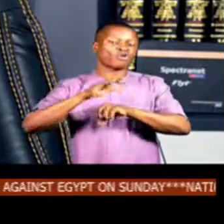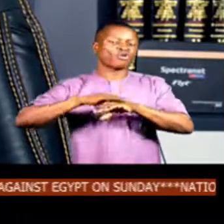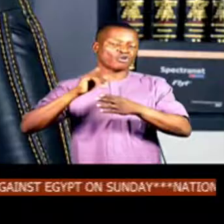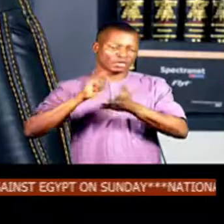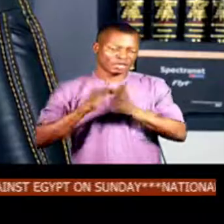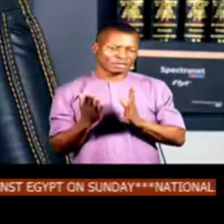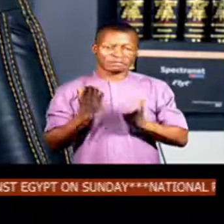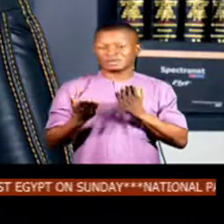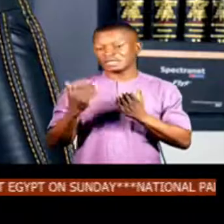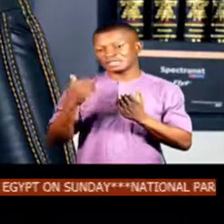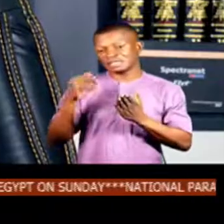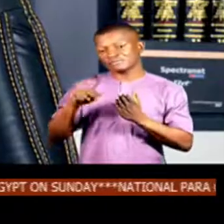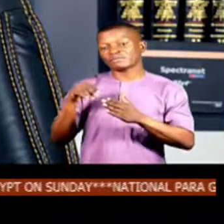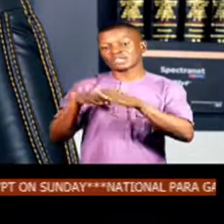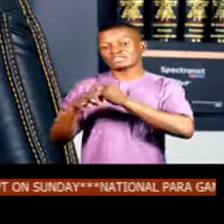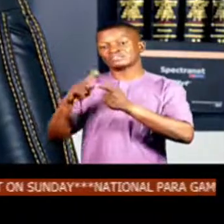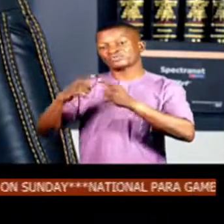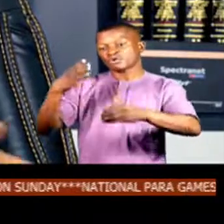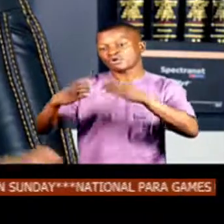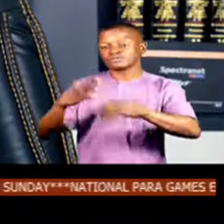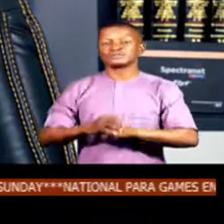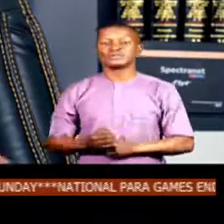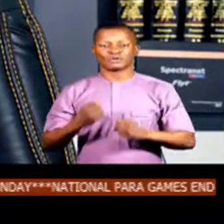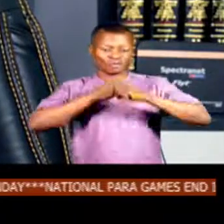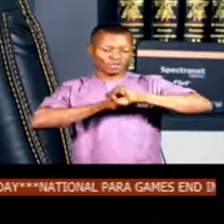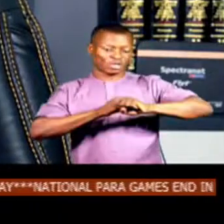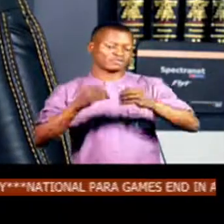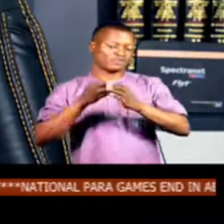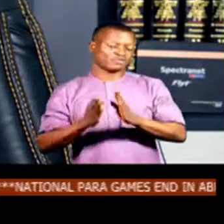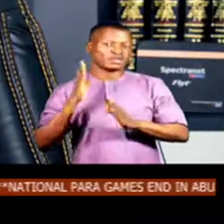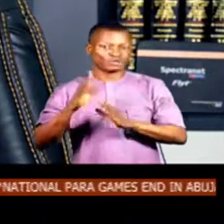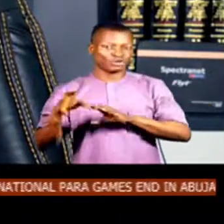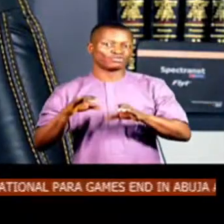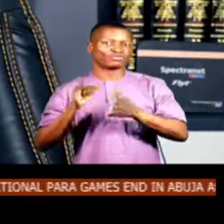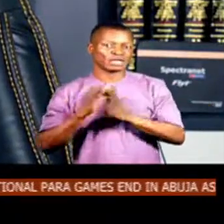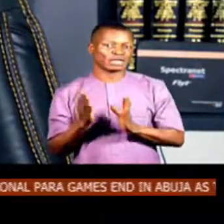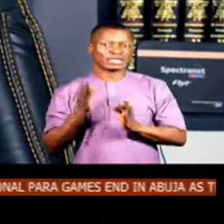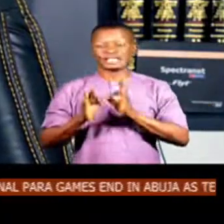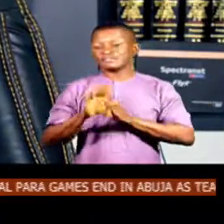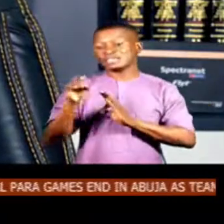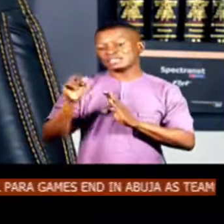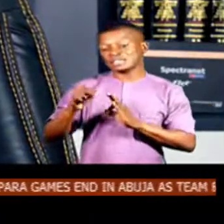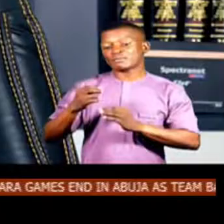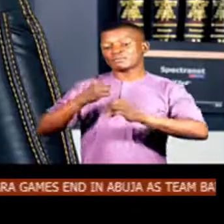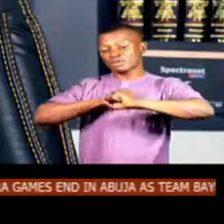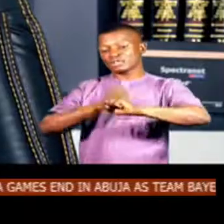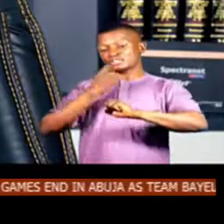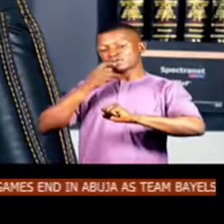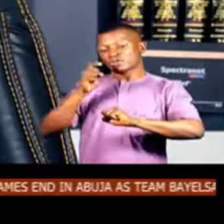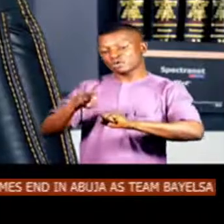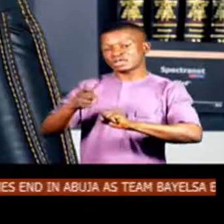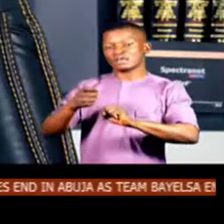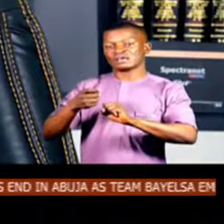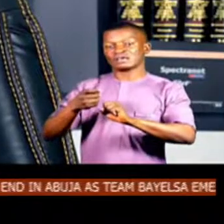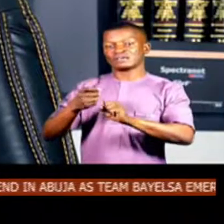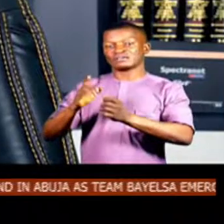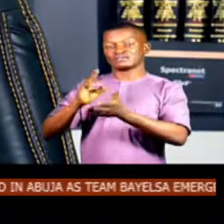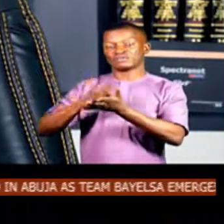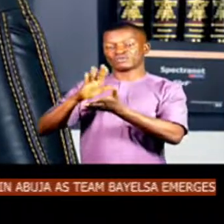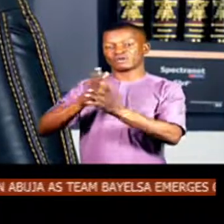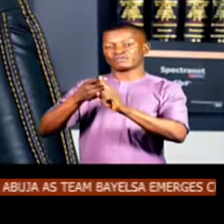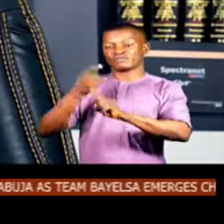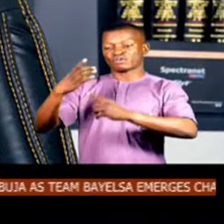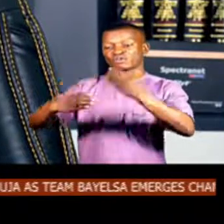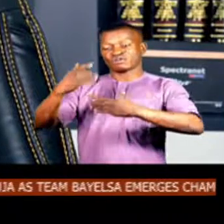If they need to access the courts, the protection officers are supposed to facilitate that. If they need protection orders as well from the courts, because